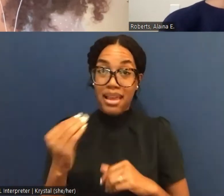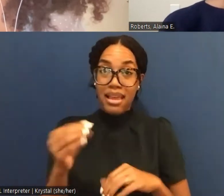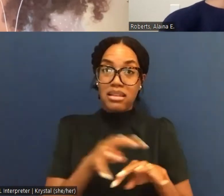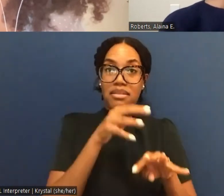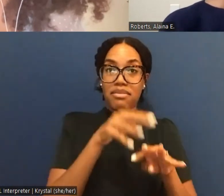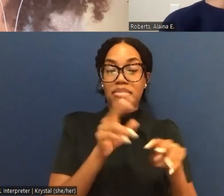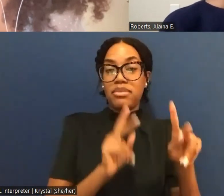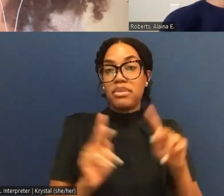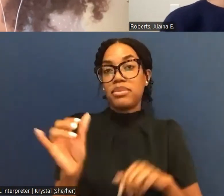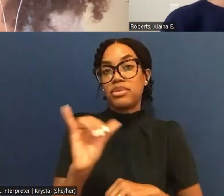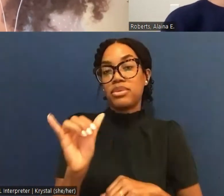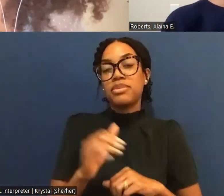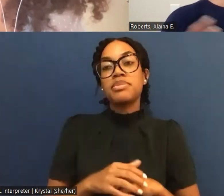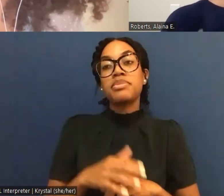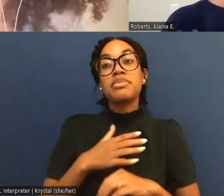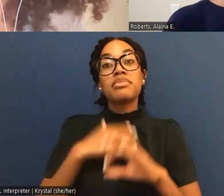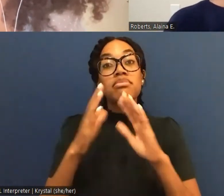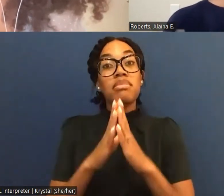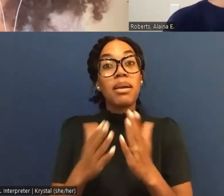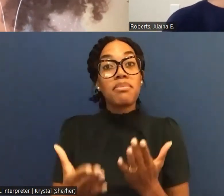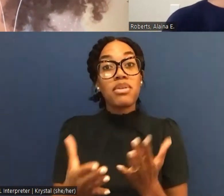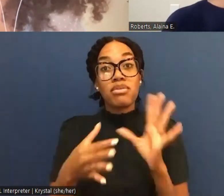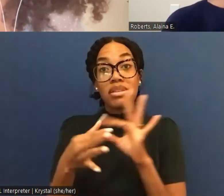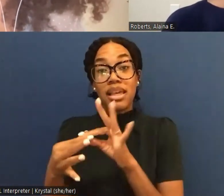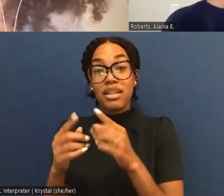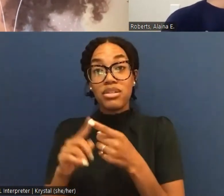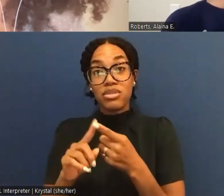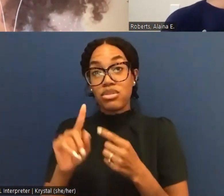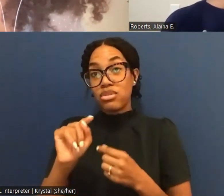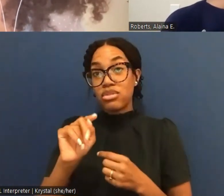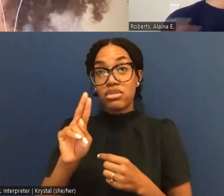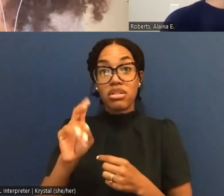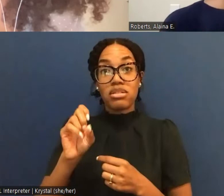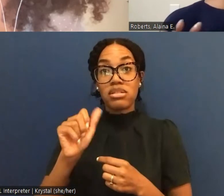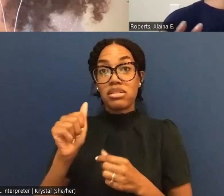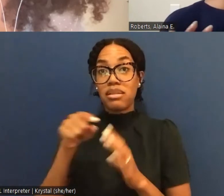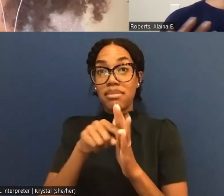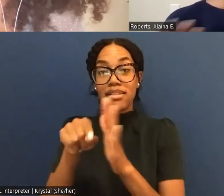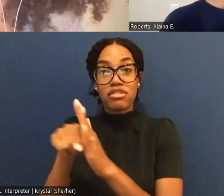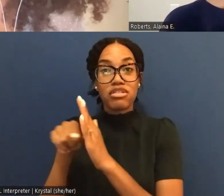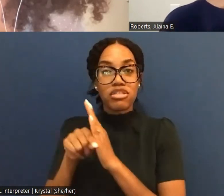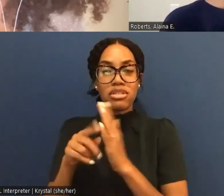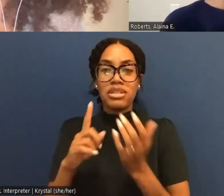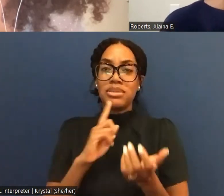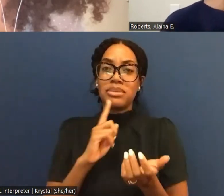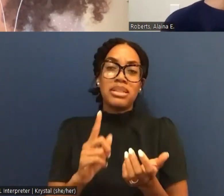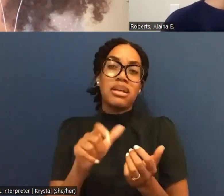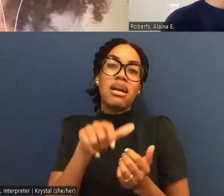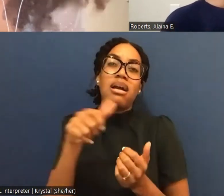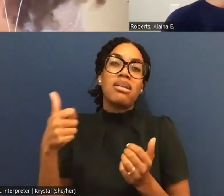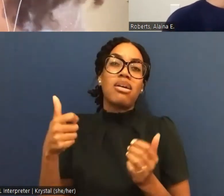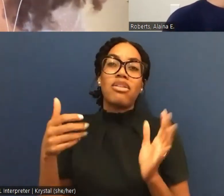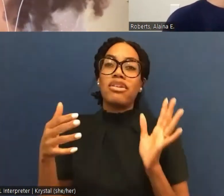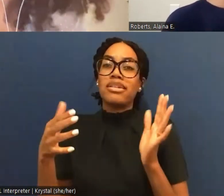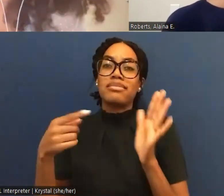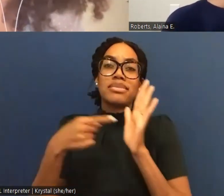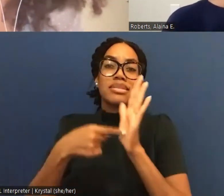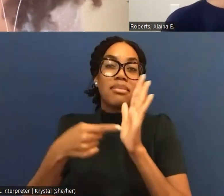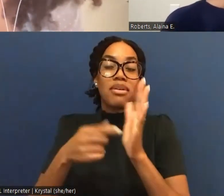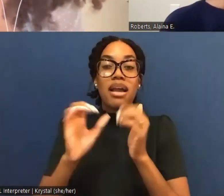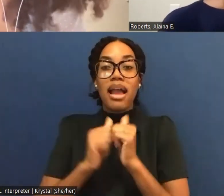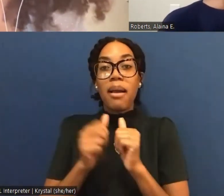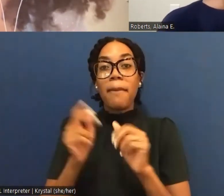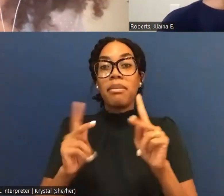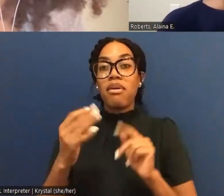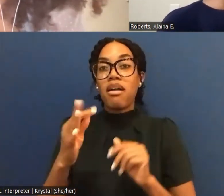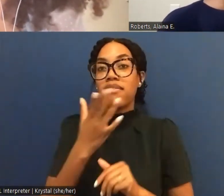connects to the Tulsa Massacre is really a larger story of how people of color relate to one another and interact. And I think